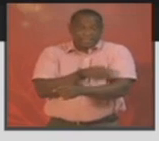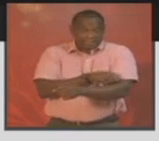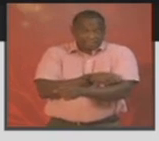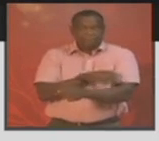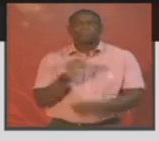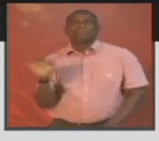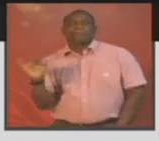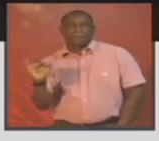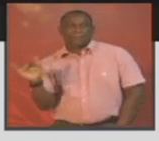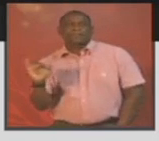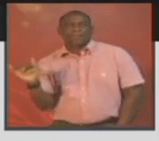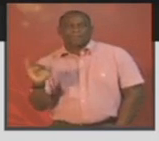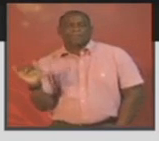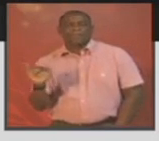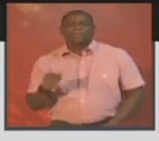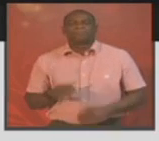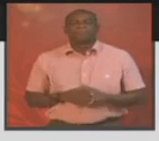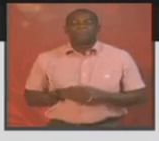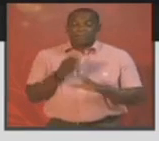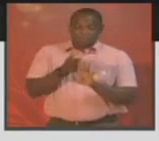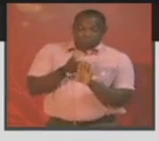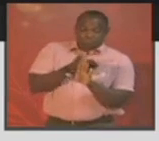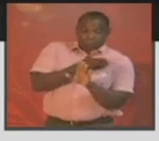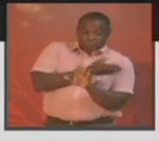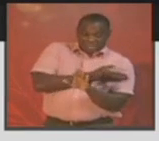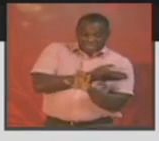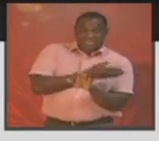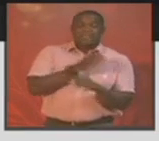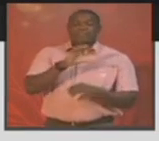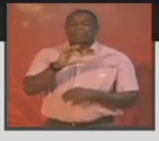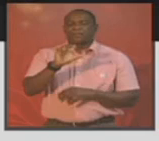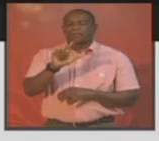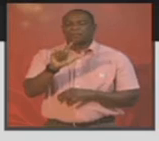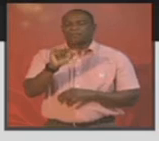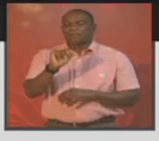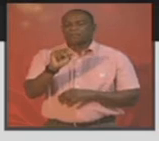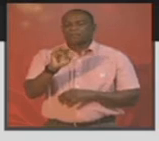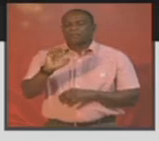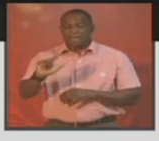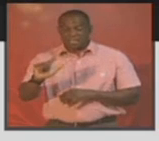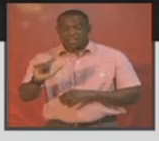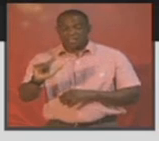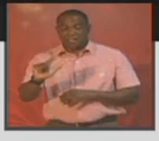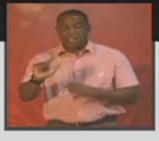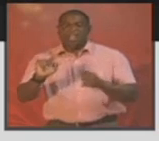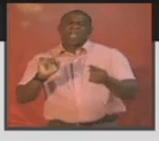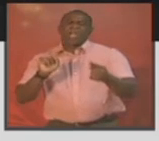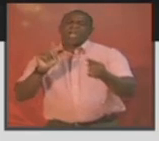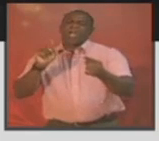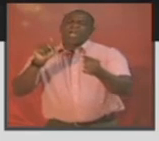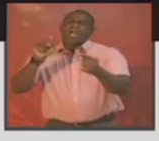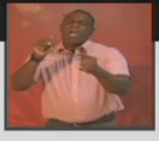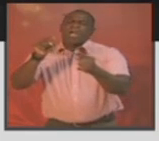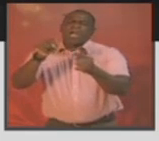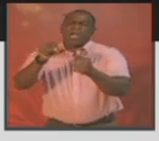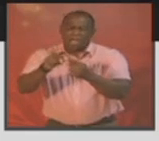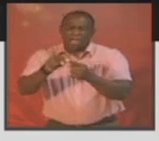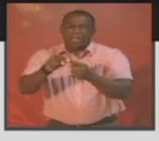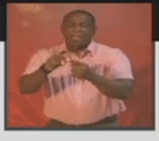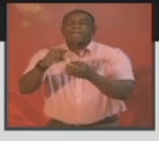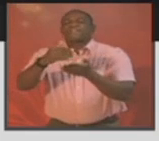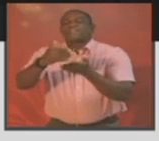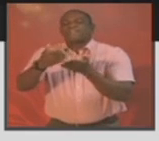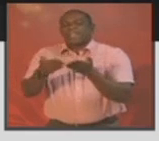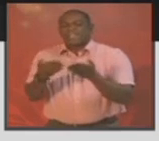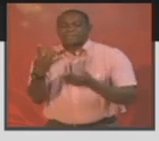process, ranging from preclinical all the way through to phase 4. Next slide. So the